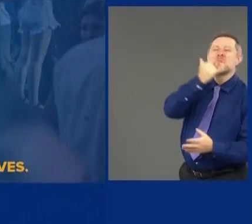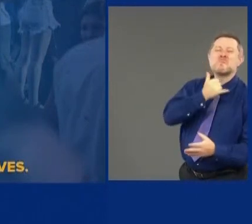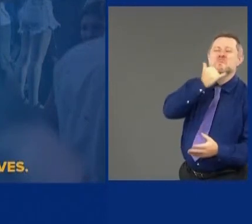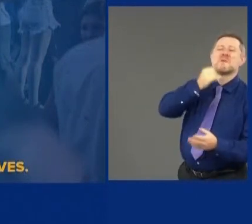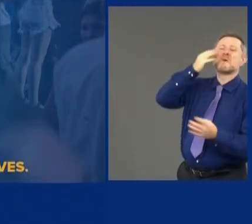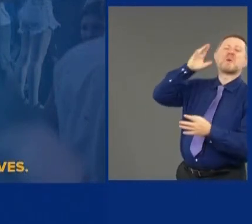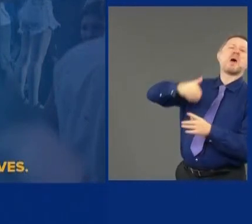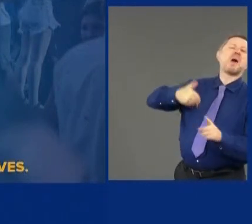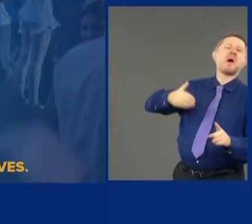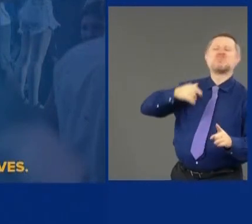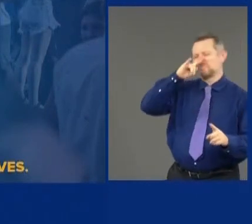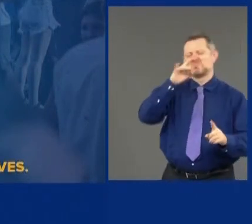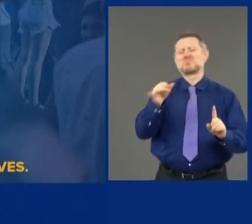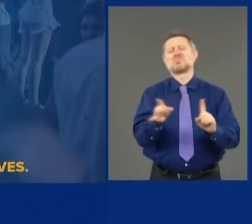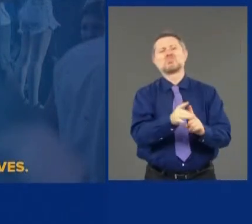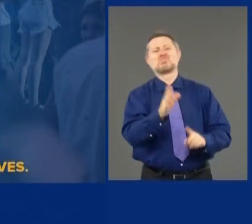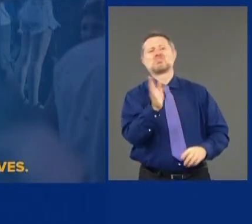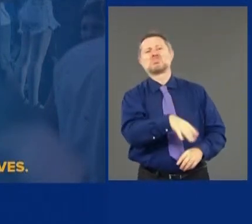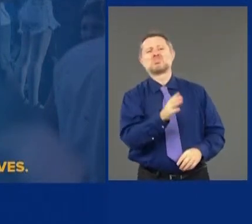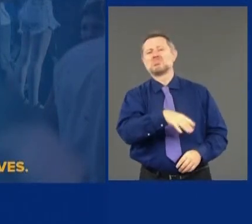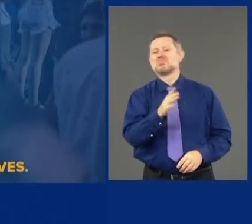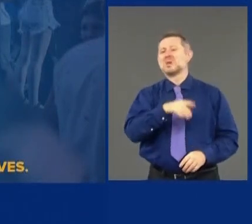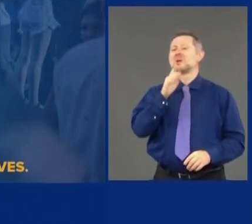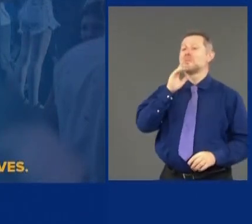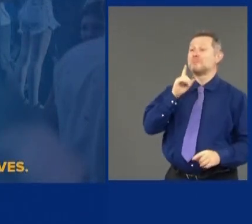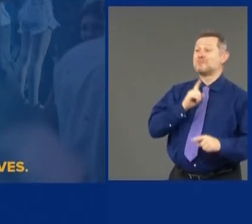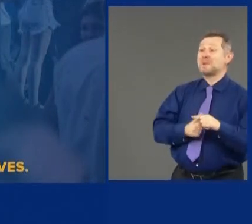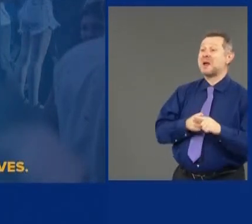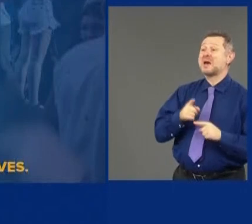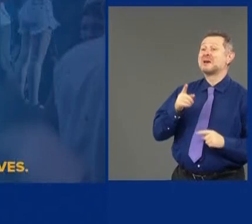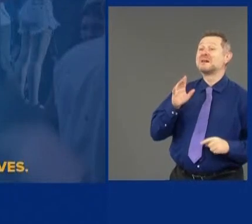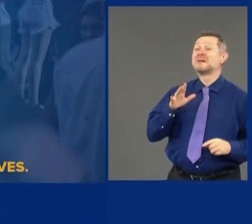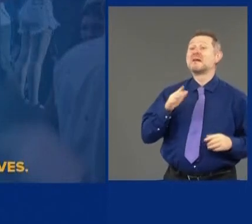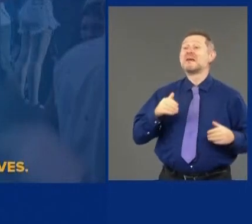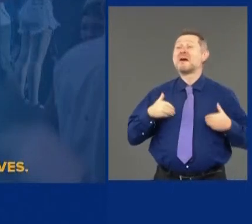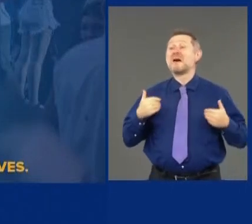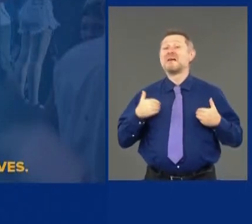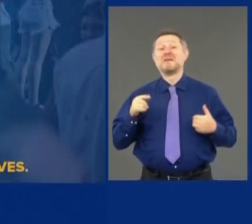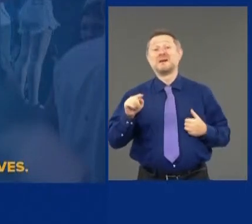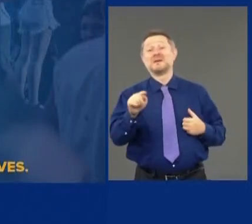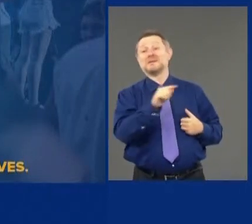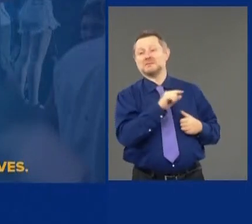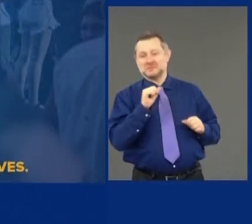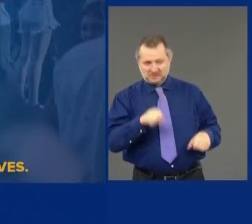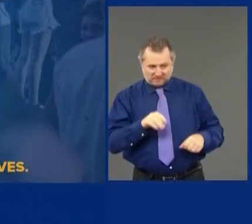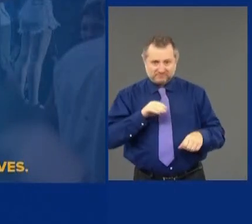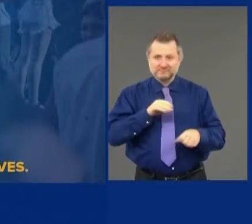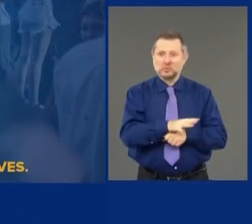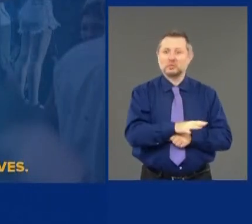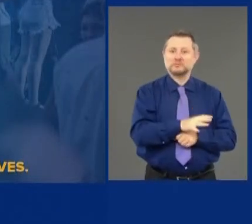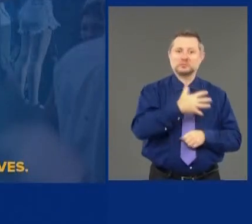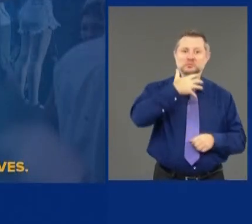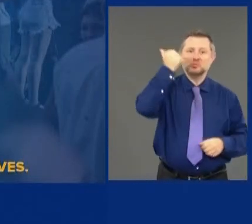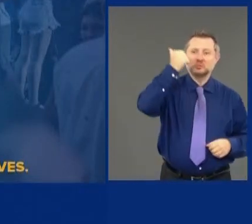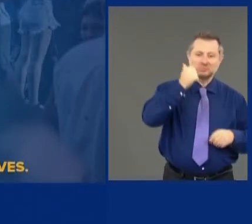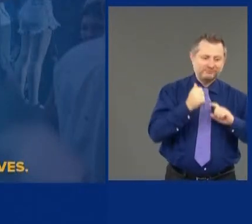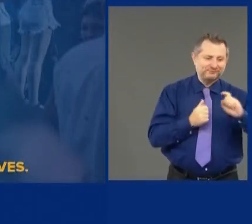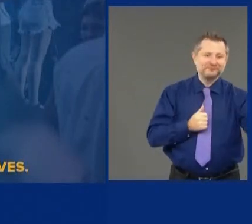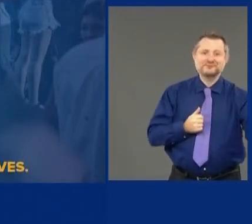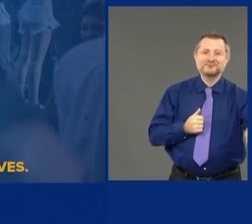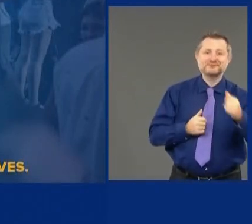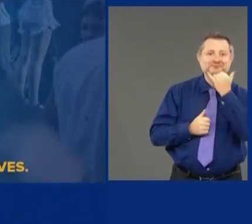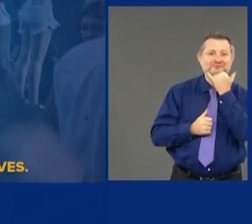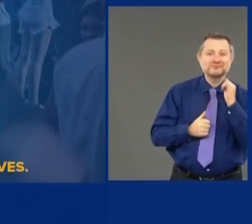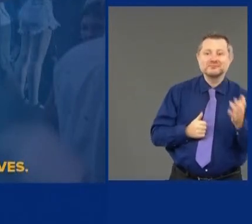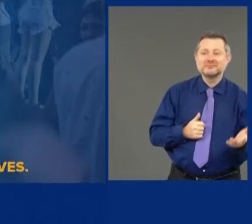And young people can infect older people inadvertently. You can go home, see